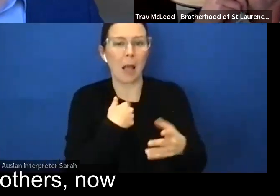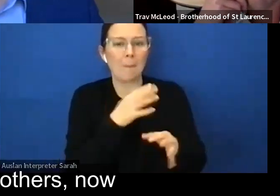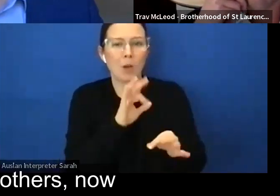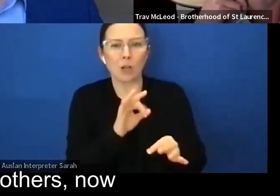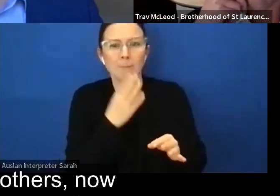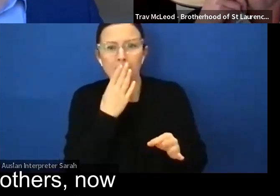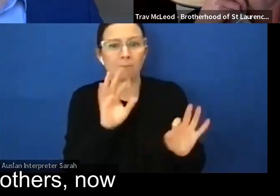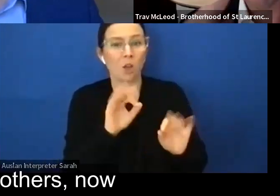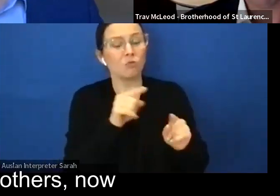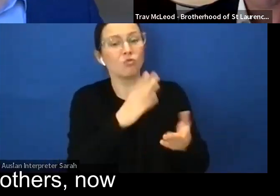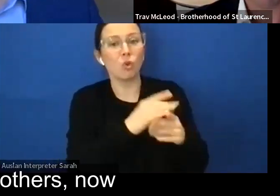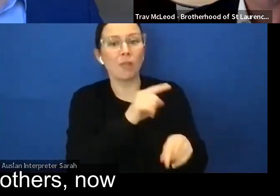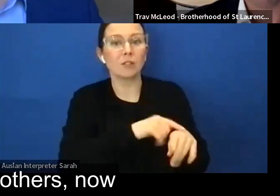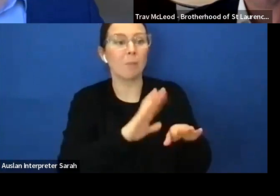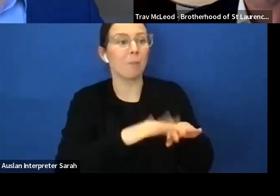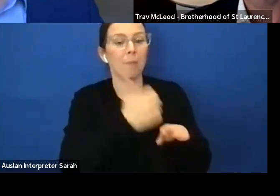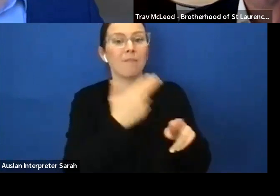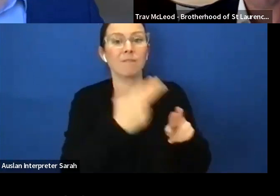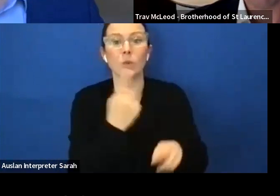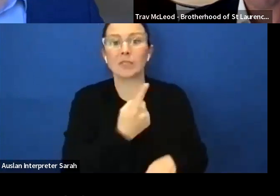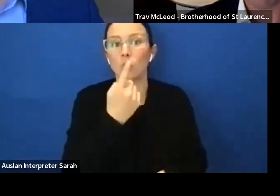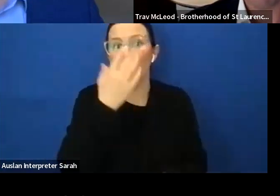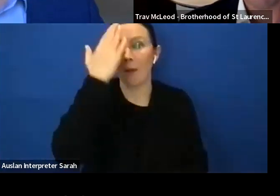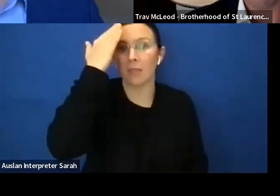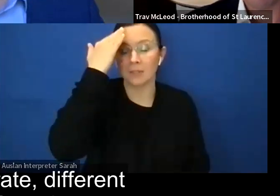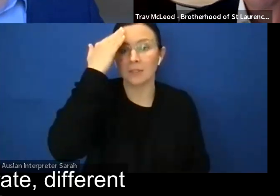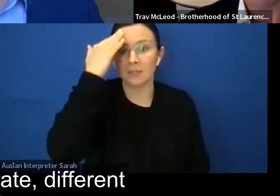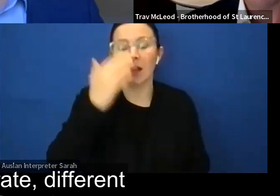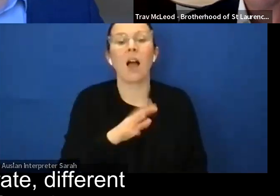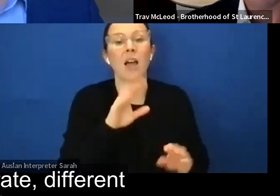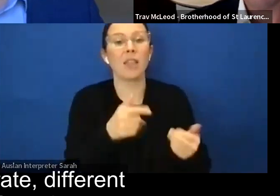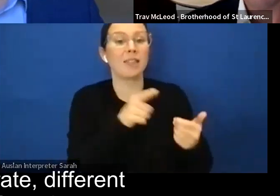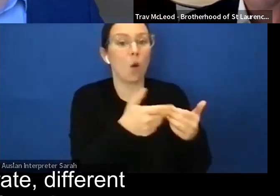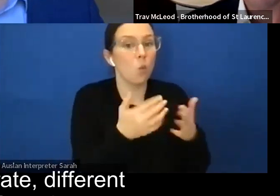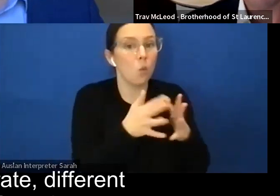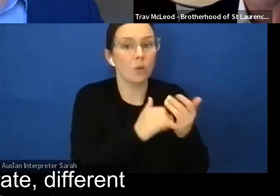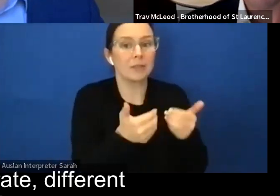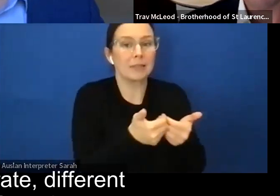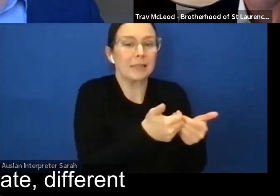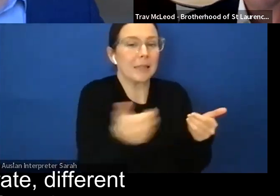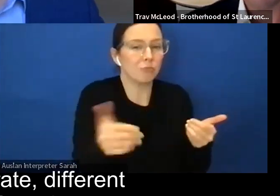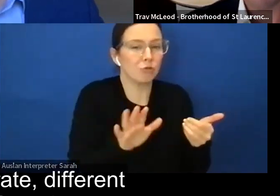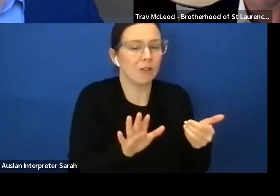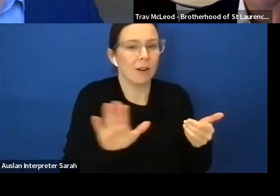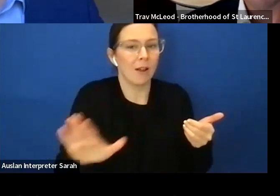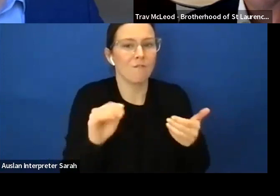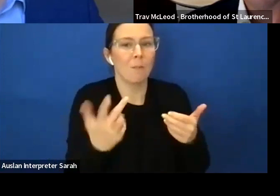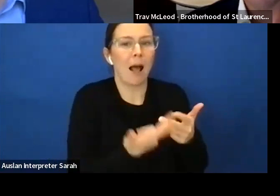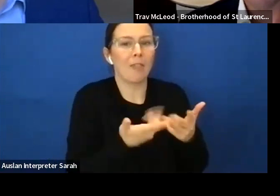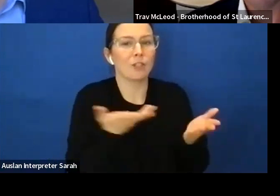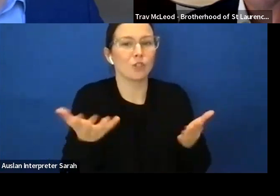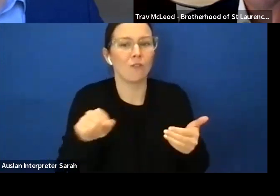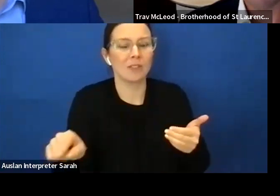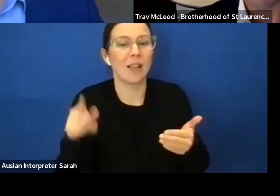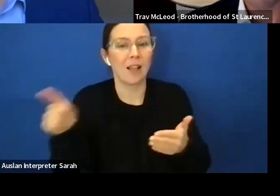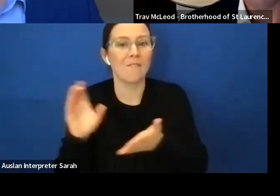mothers, now for working parents. And we separated that from a different stream of services that were